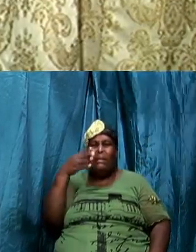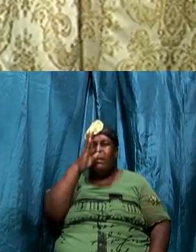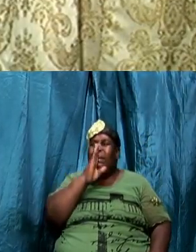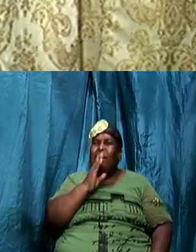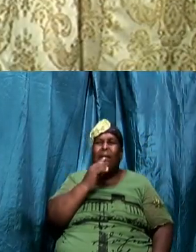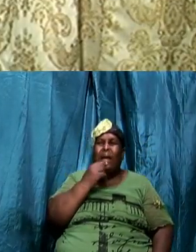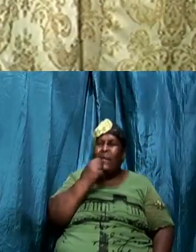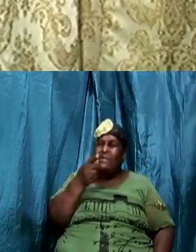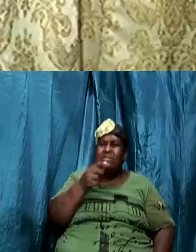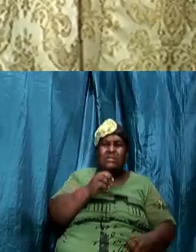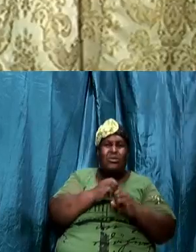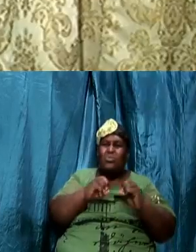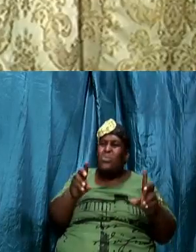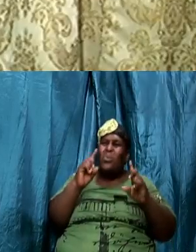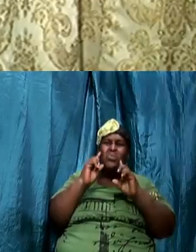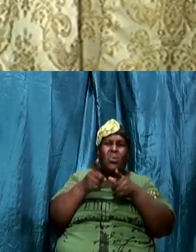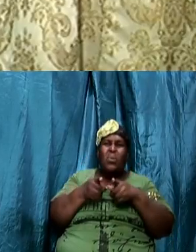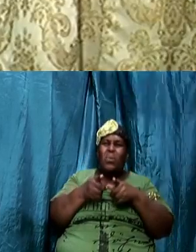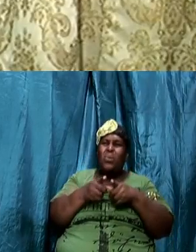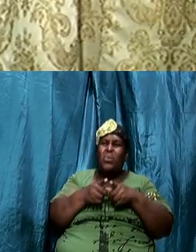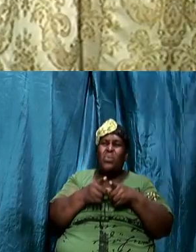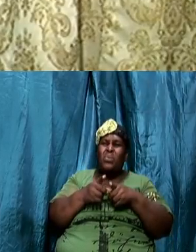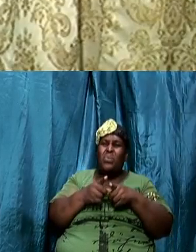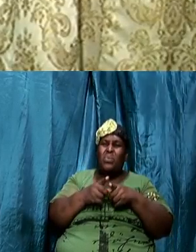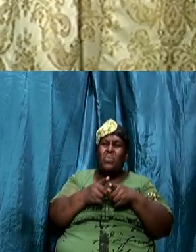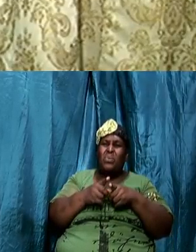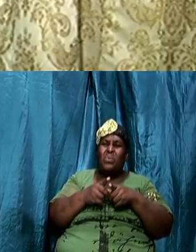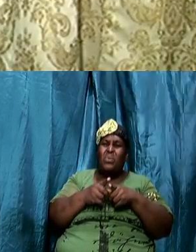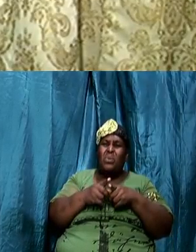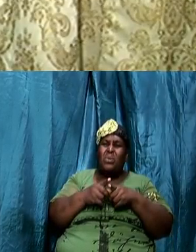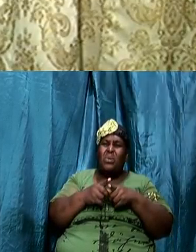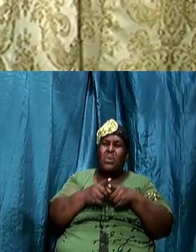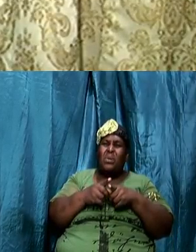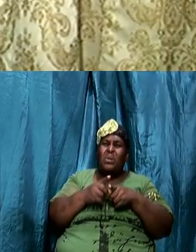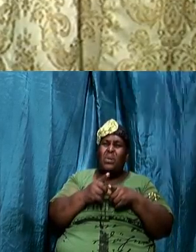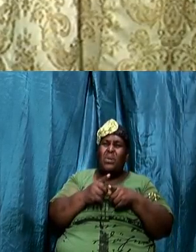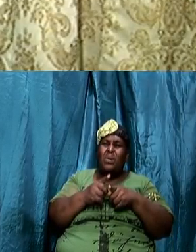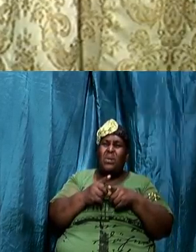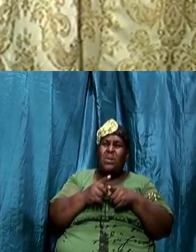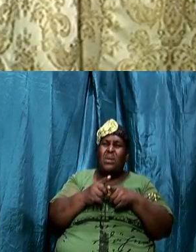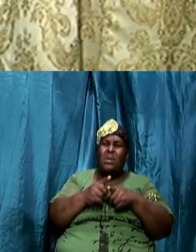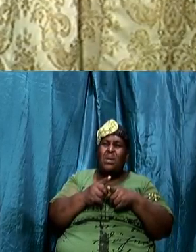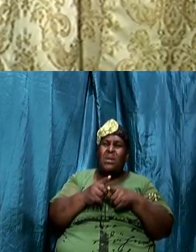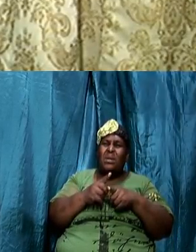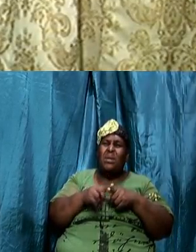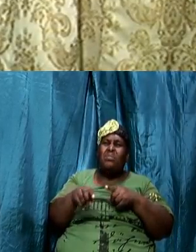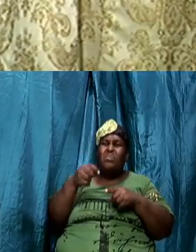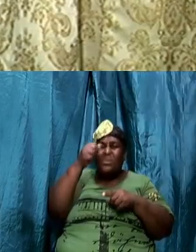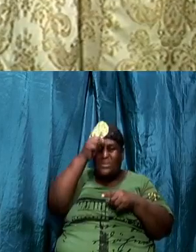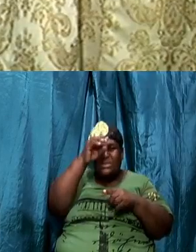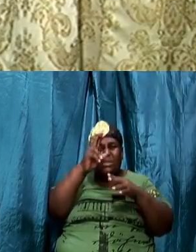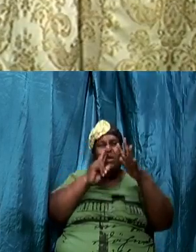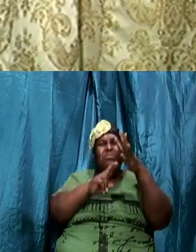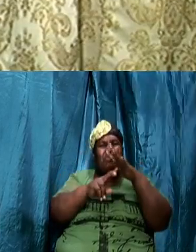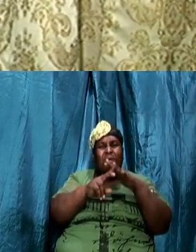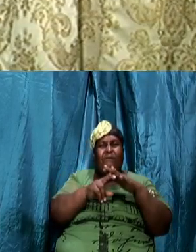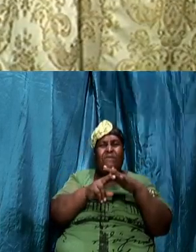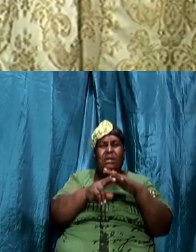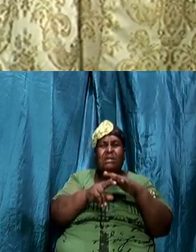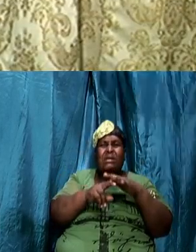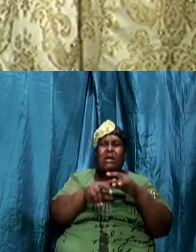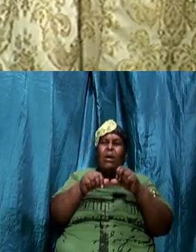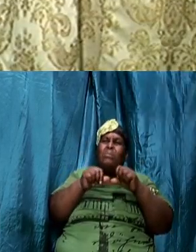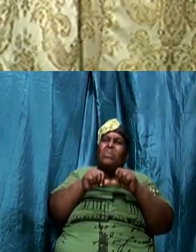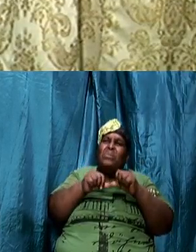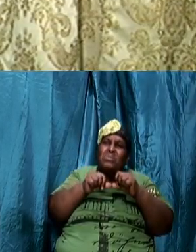go. God never tell him to go. God said, don't go. But the man persisted with